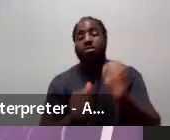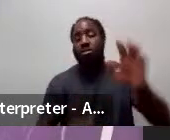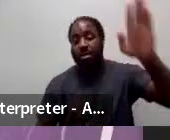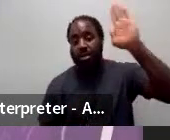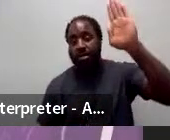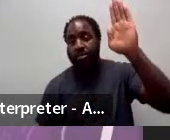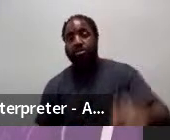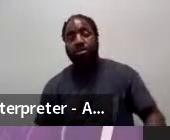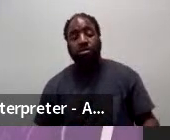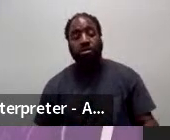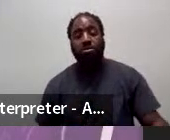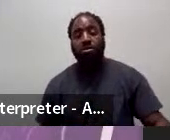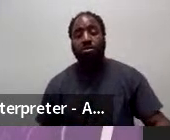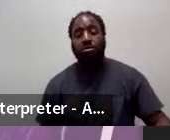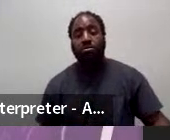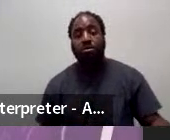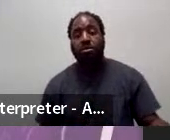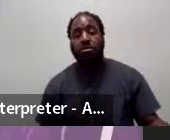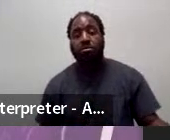raised.